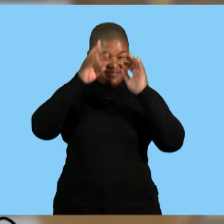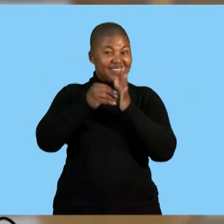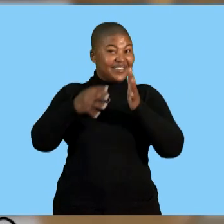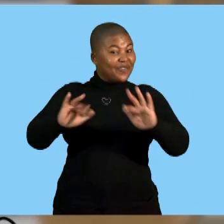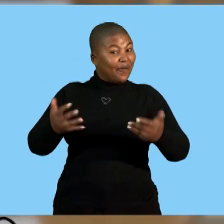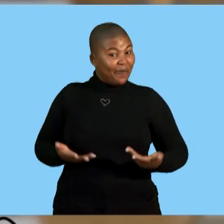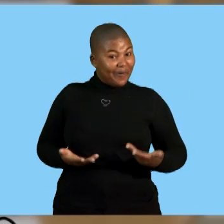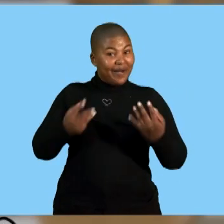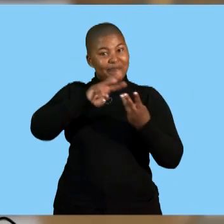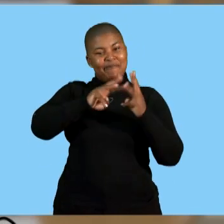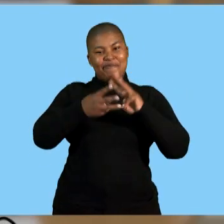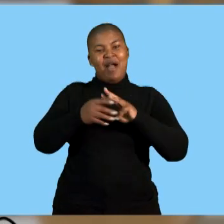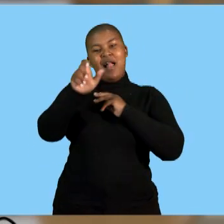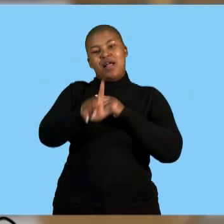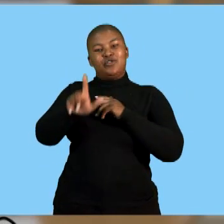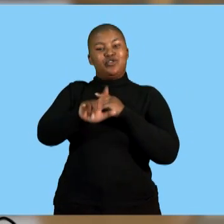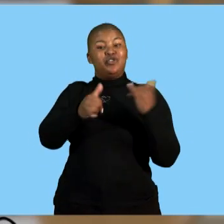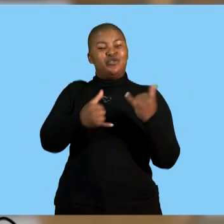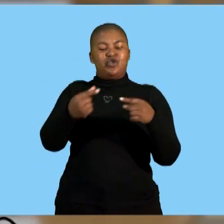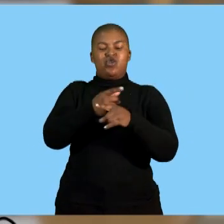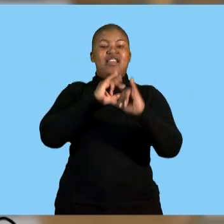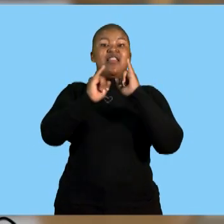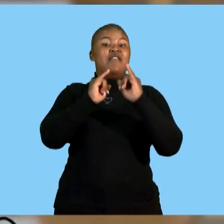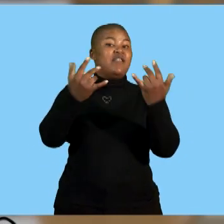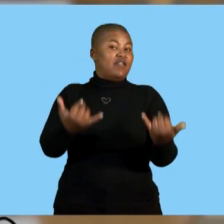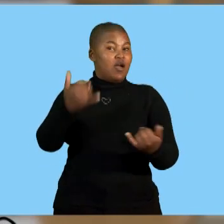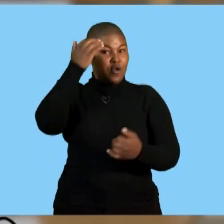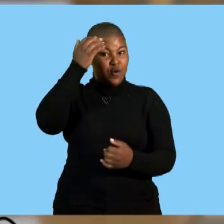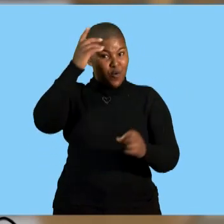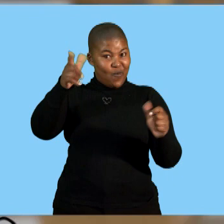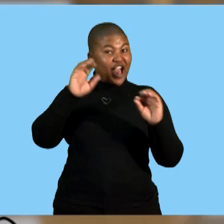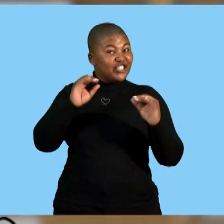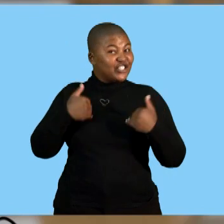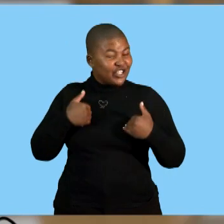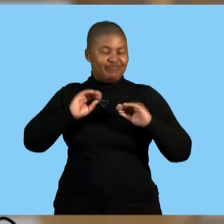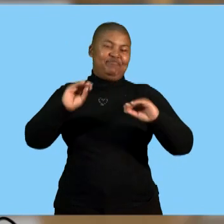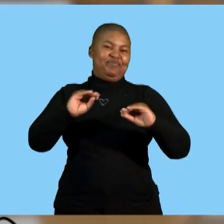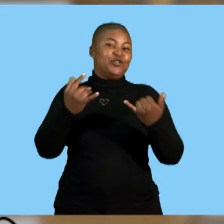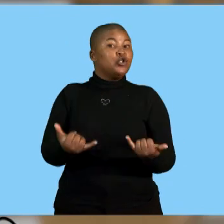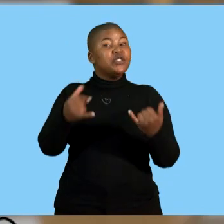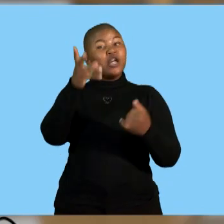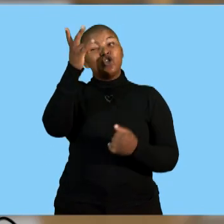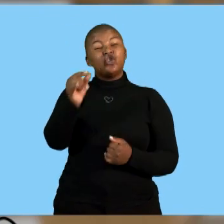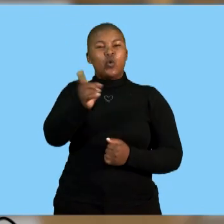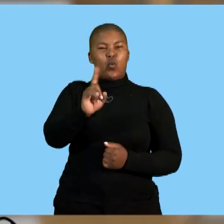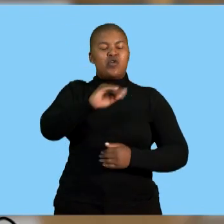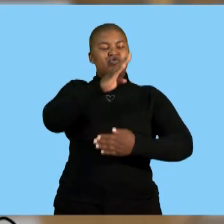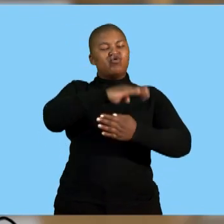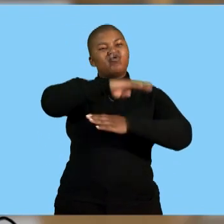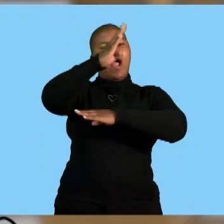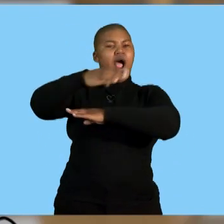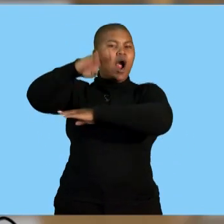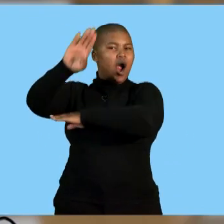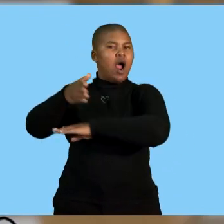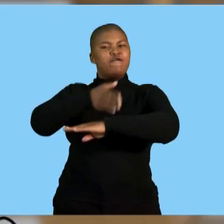Good day, learners. Welcome to Mathematical Literacy, Grade 11. I am Miss Nina Obervermeulen, and today we're going to look at graphs